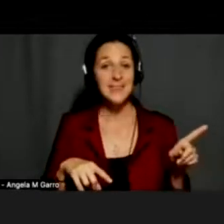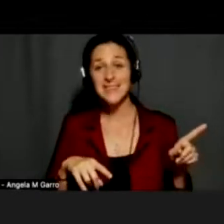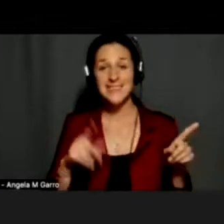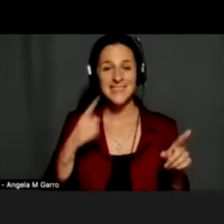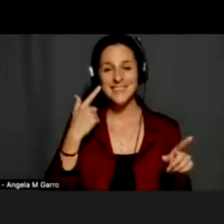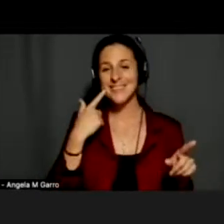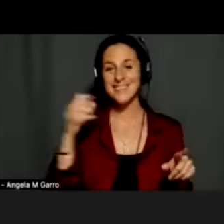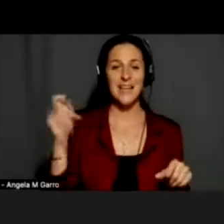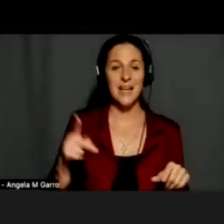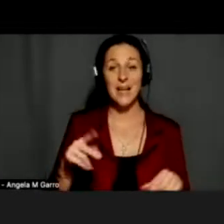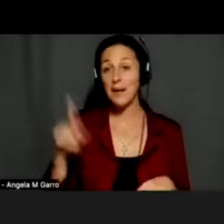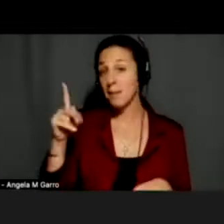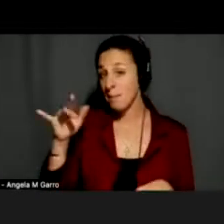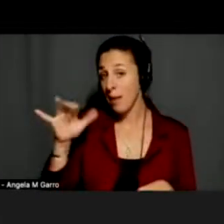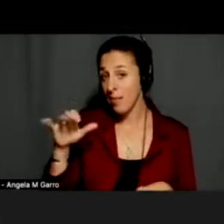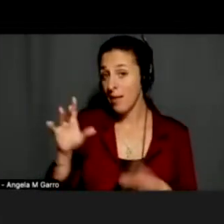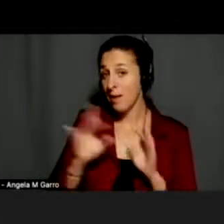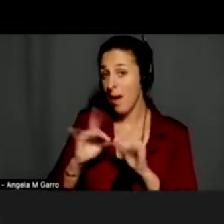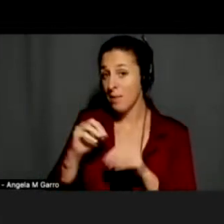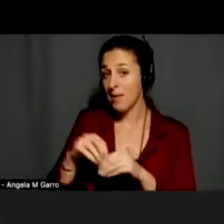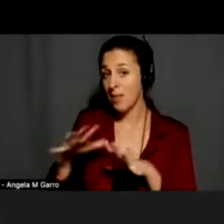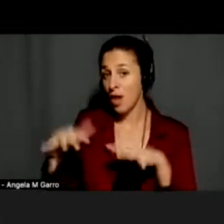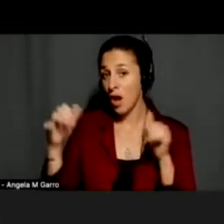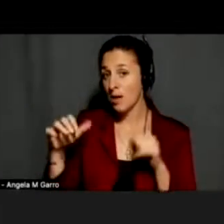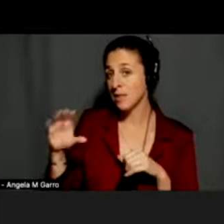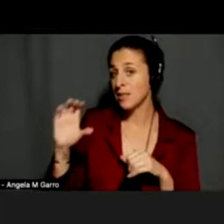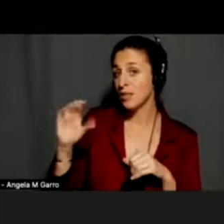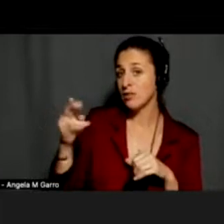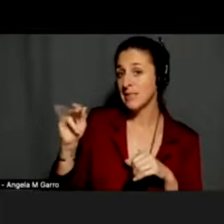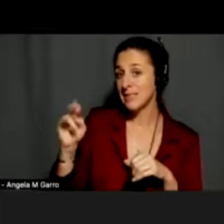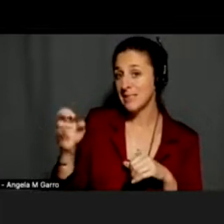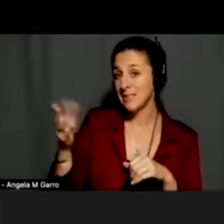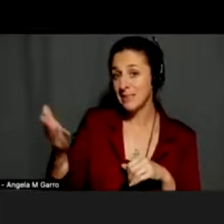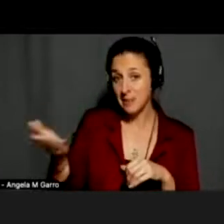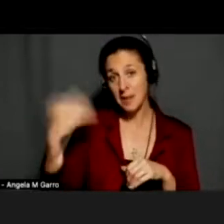Okay. We have a public comment in our audience. Christy, you can come on up over here.